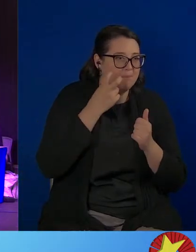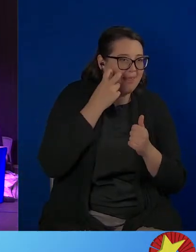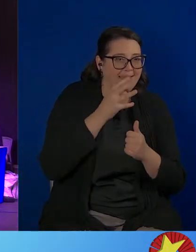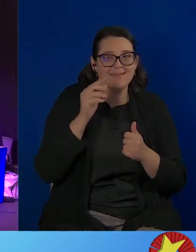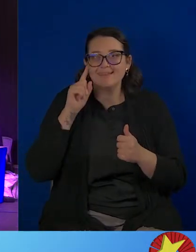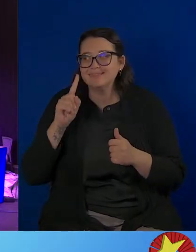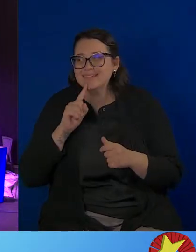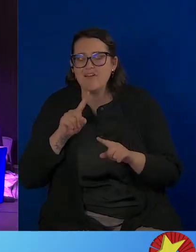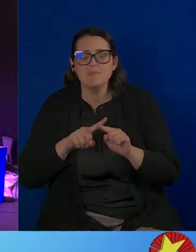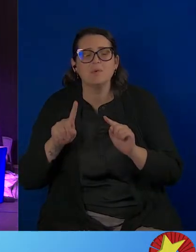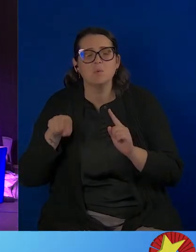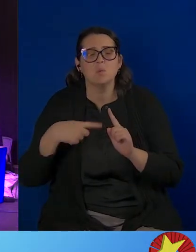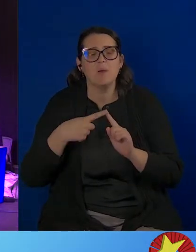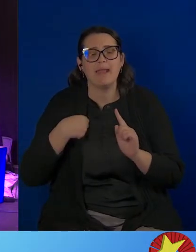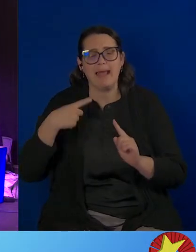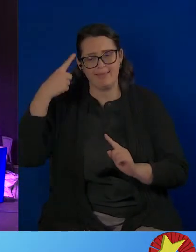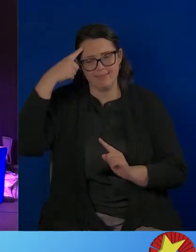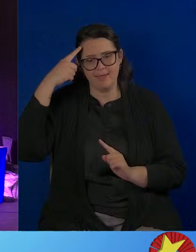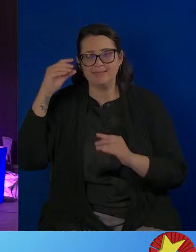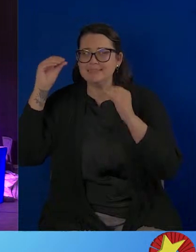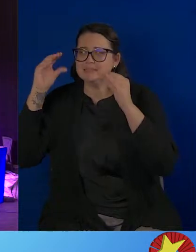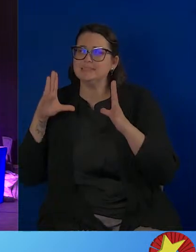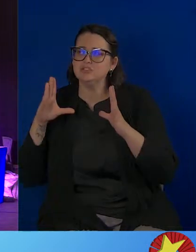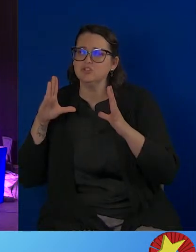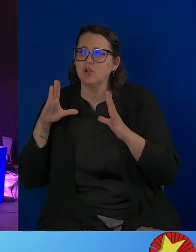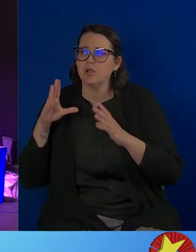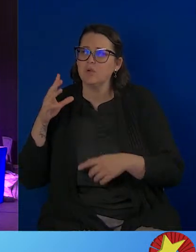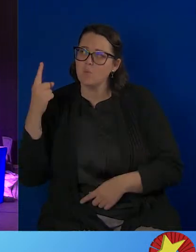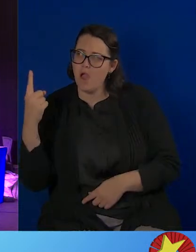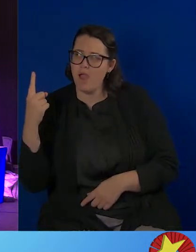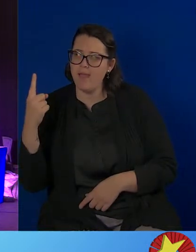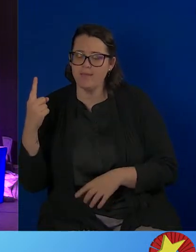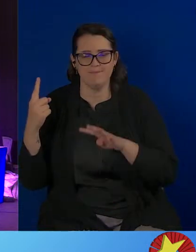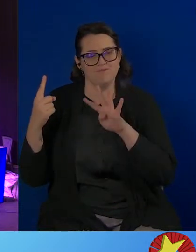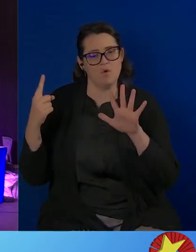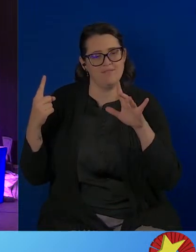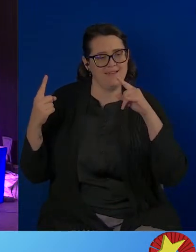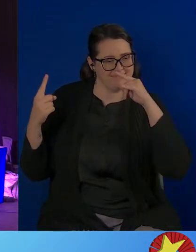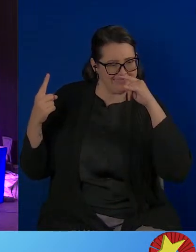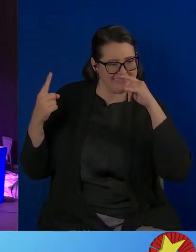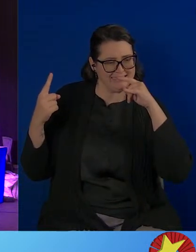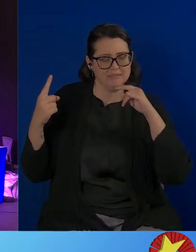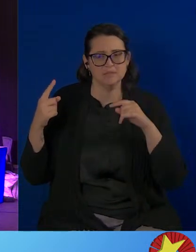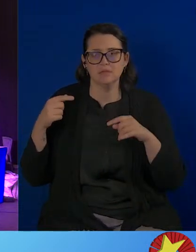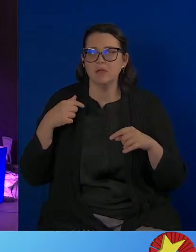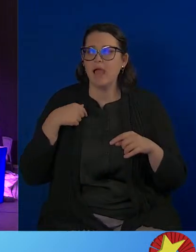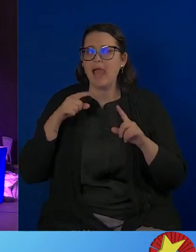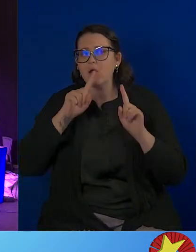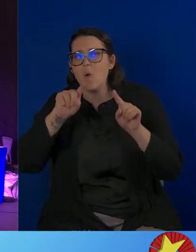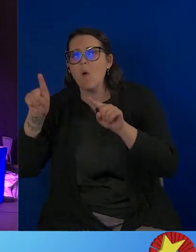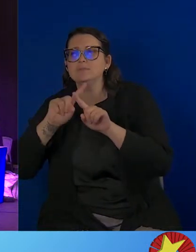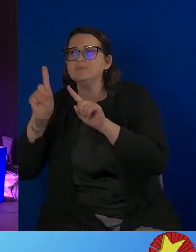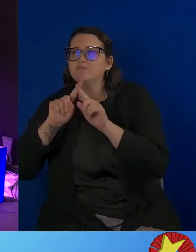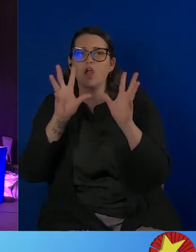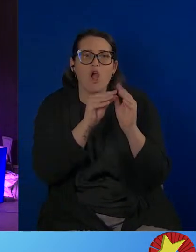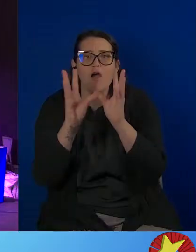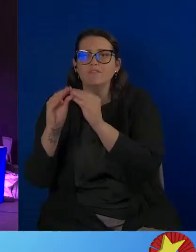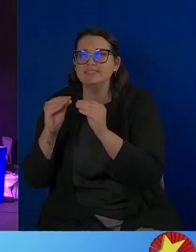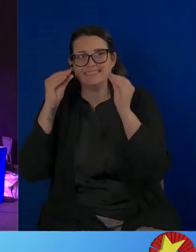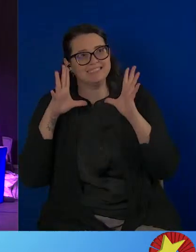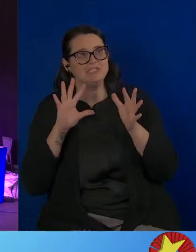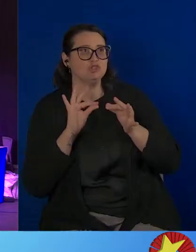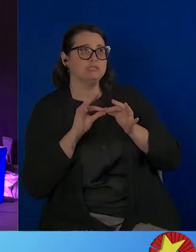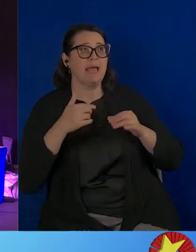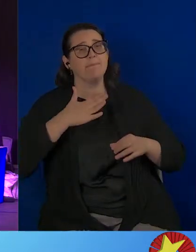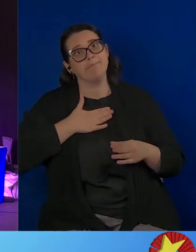to 45, and then I attend conferences around the state, and I hear teachers say my caseload's getting bigger and bigger and bigger, and there's no relief